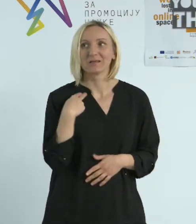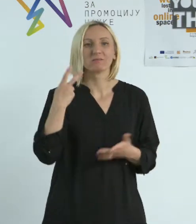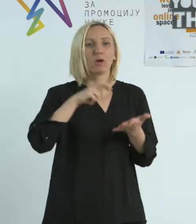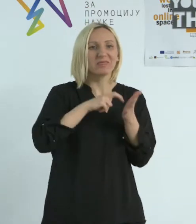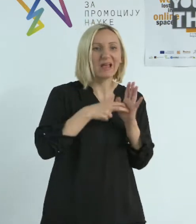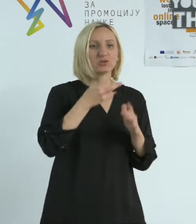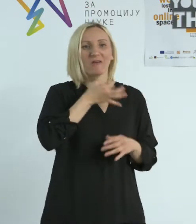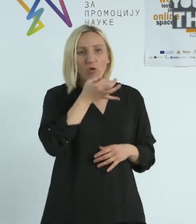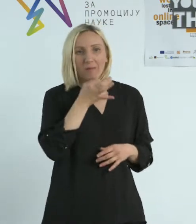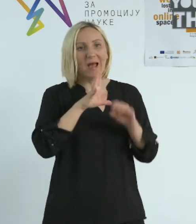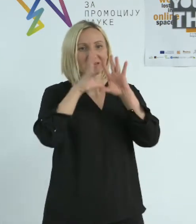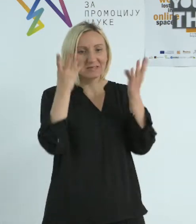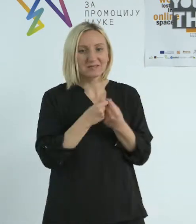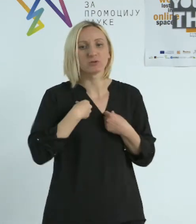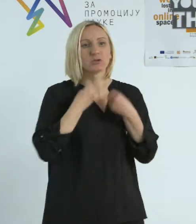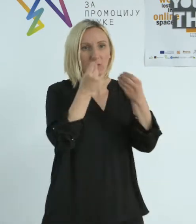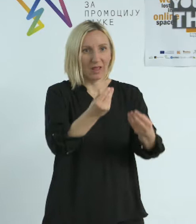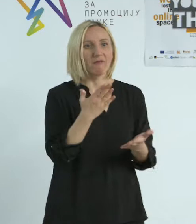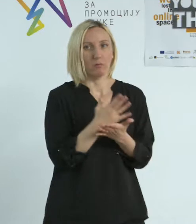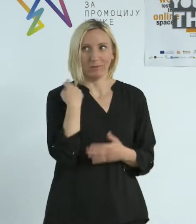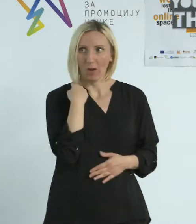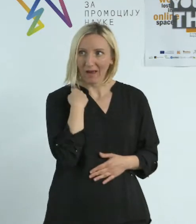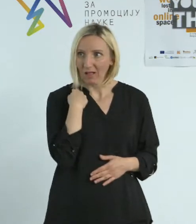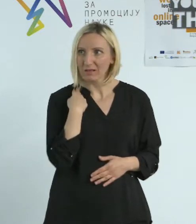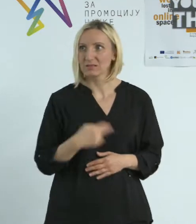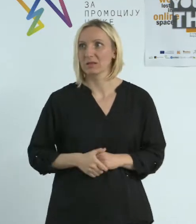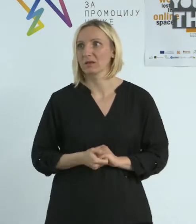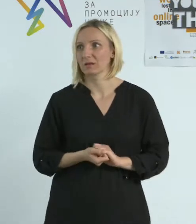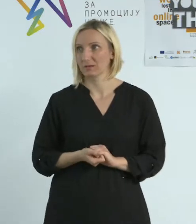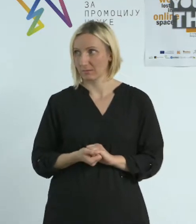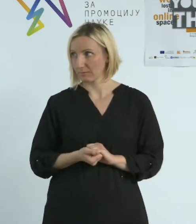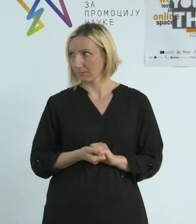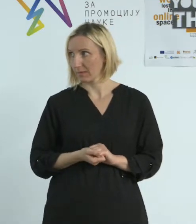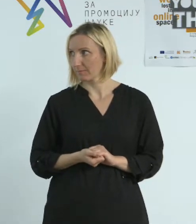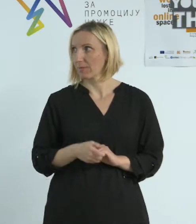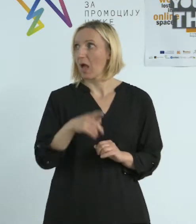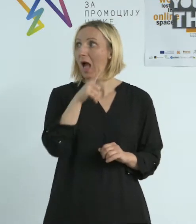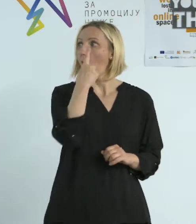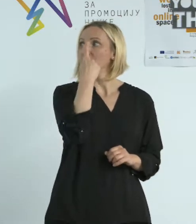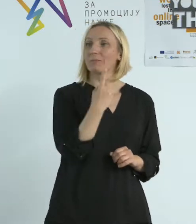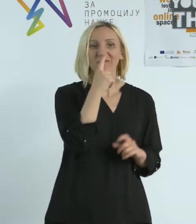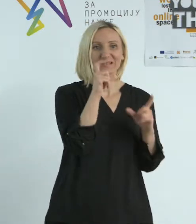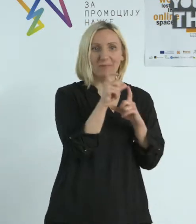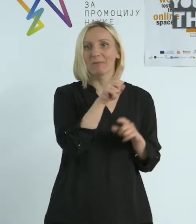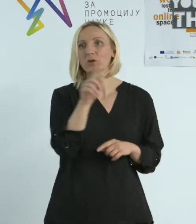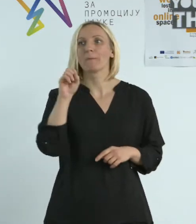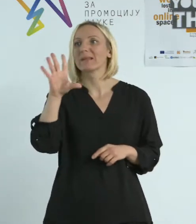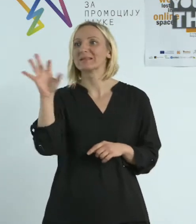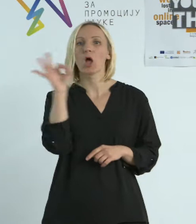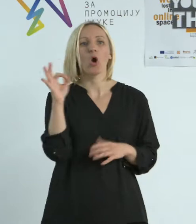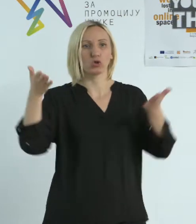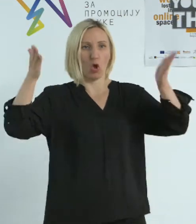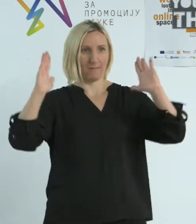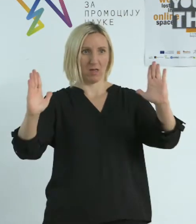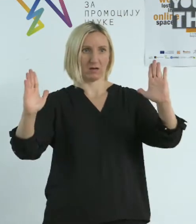information that has been provided for them. On the dates were from the 1st of September to the 15th of October.